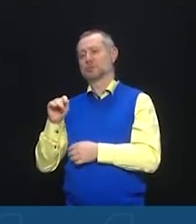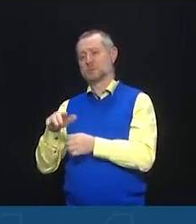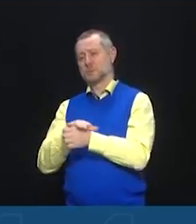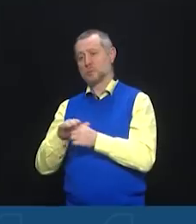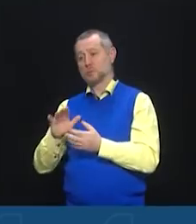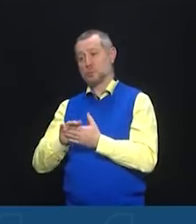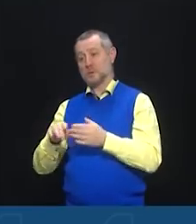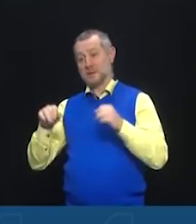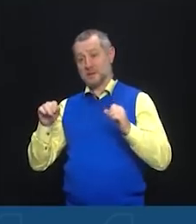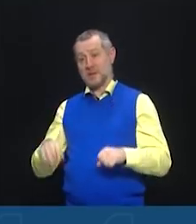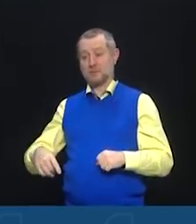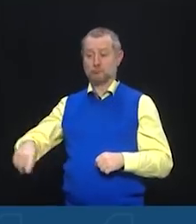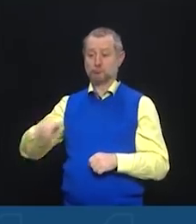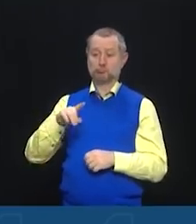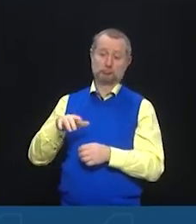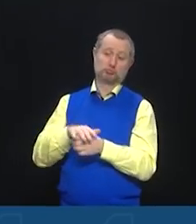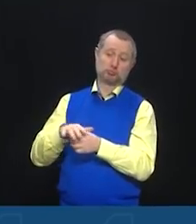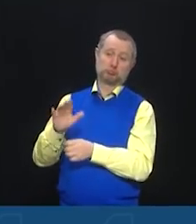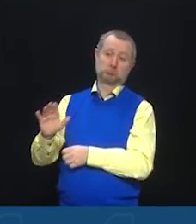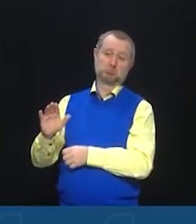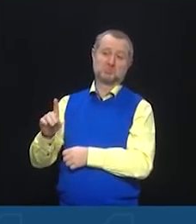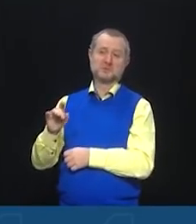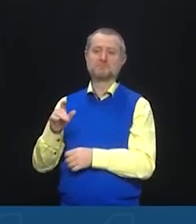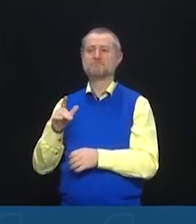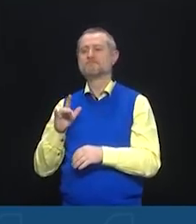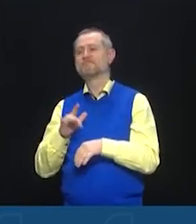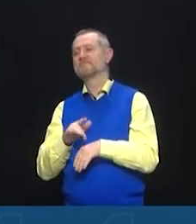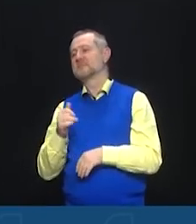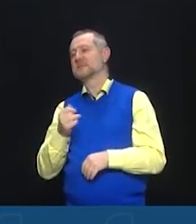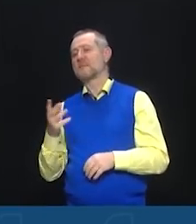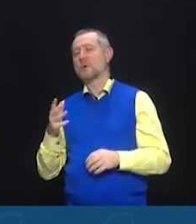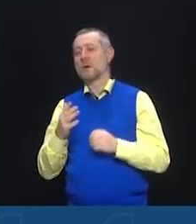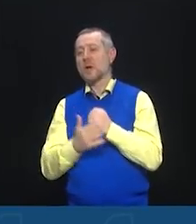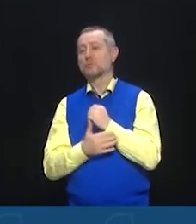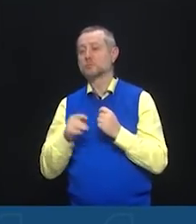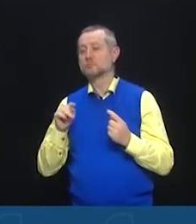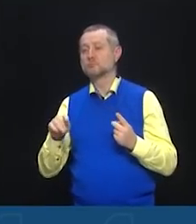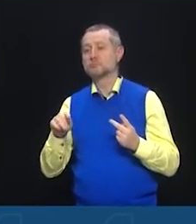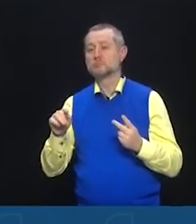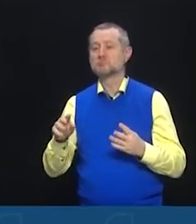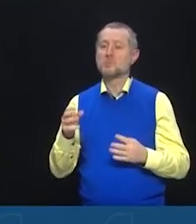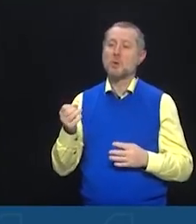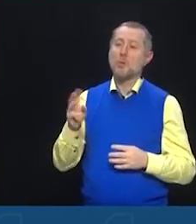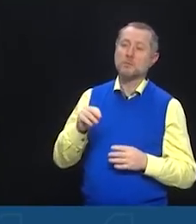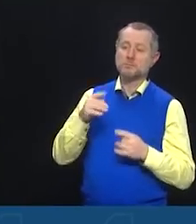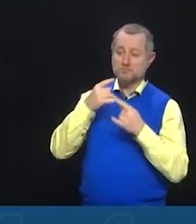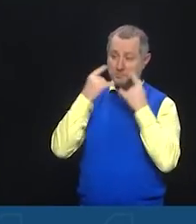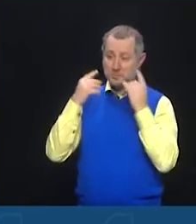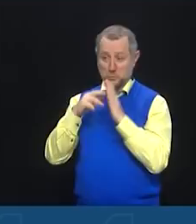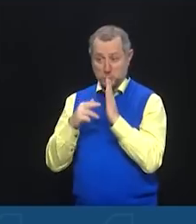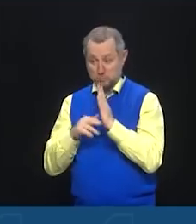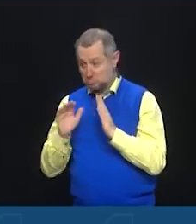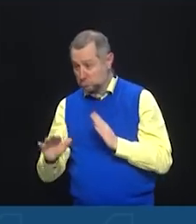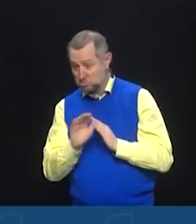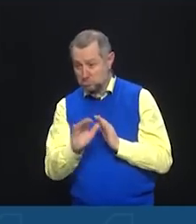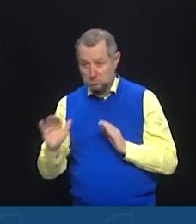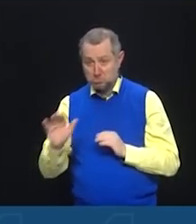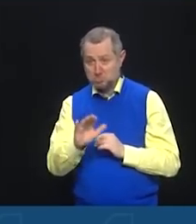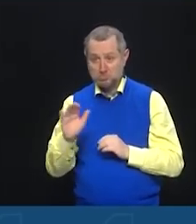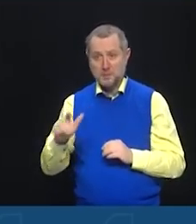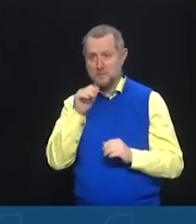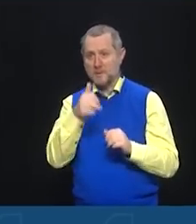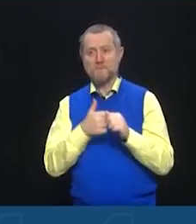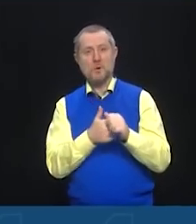that, for one, might span multiple counties impose their own mask rules independent of county or city health